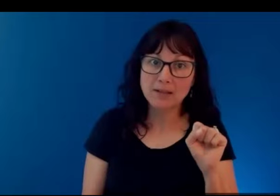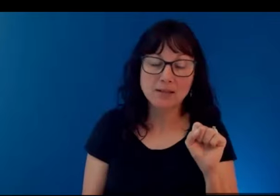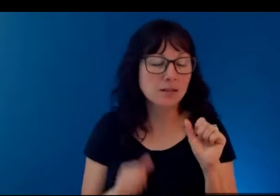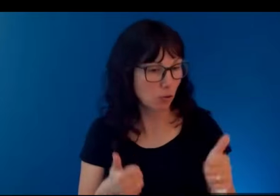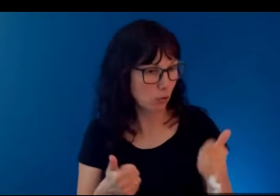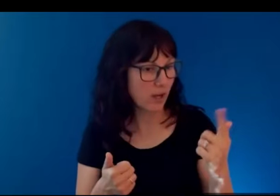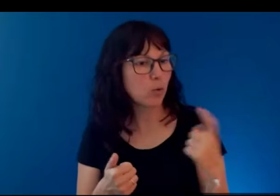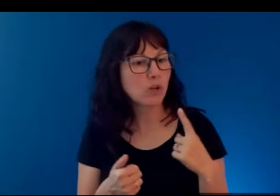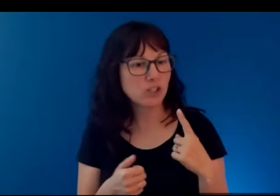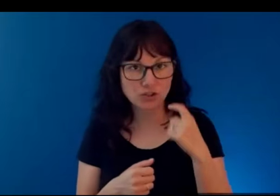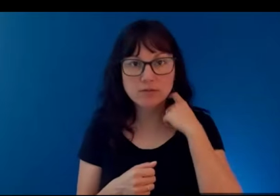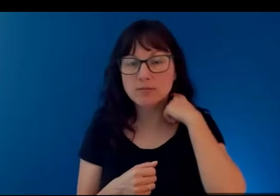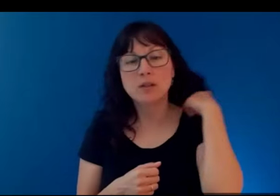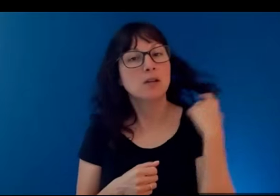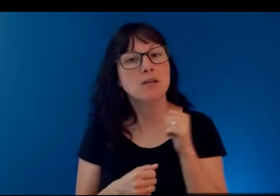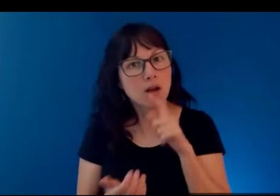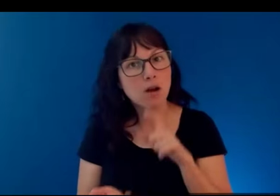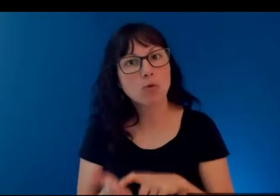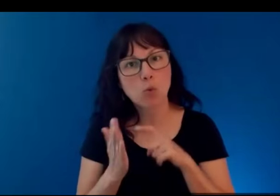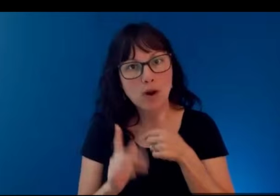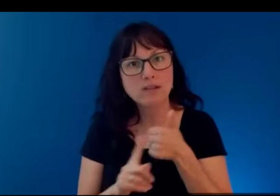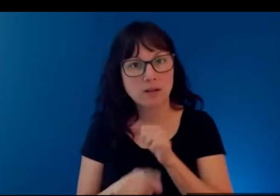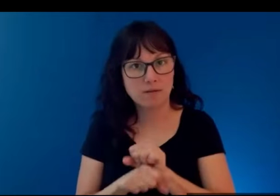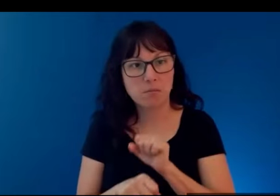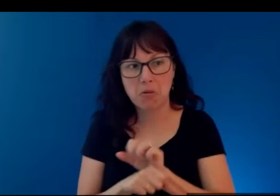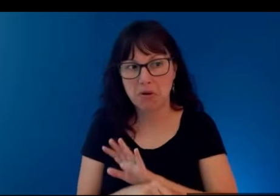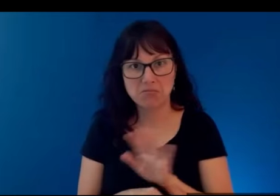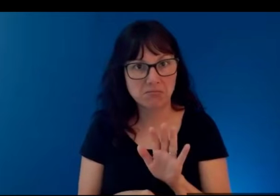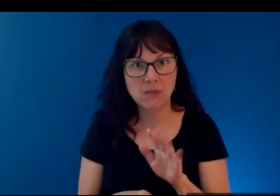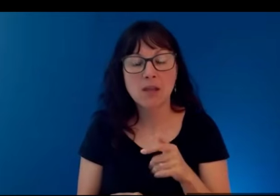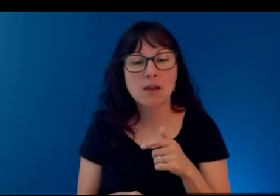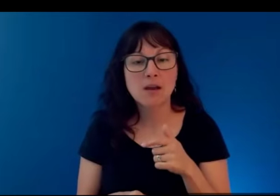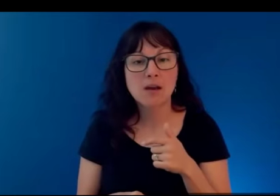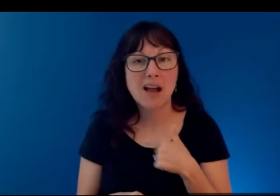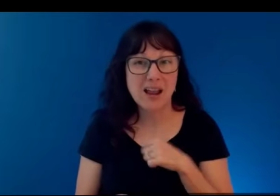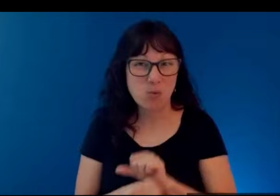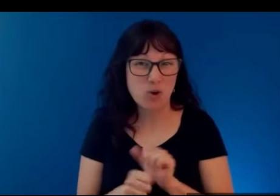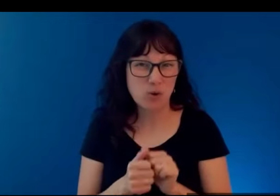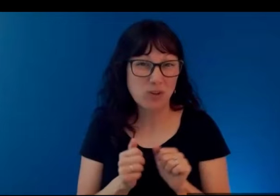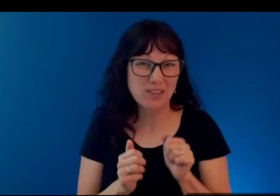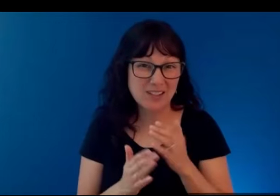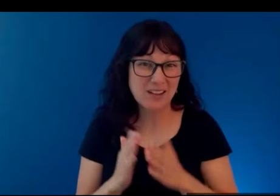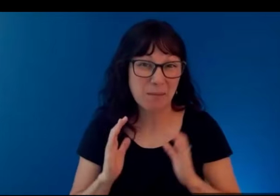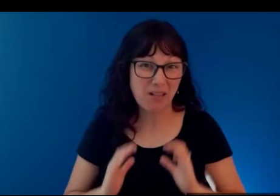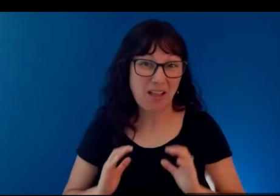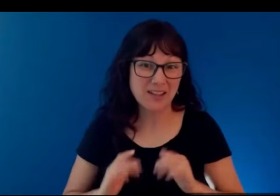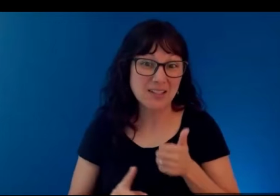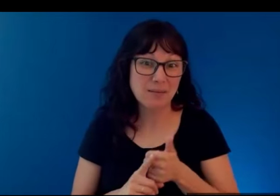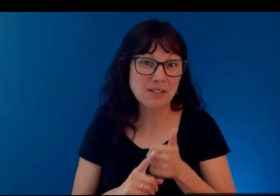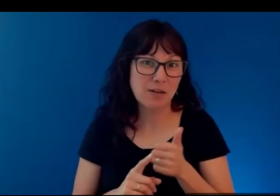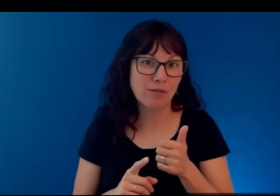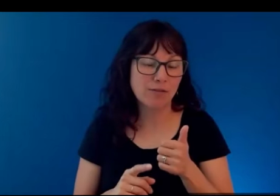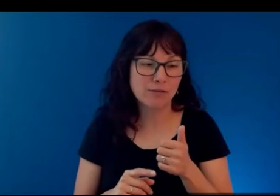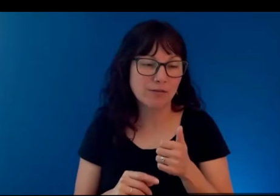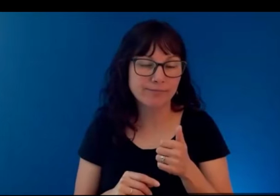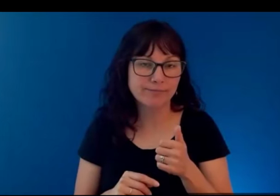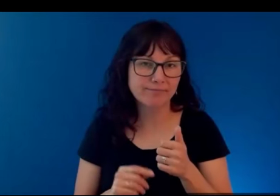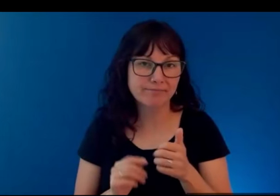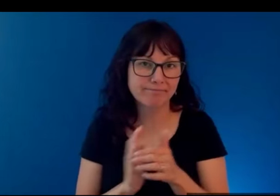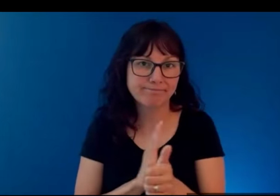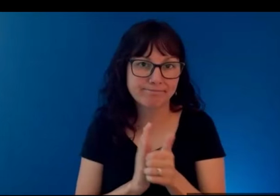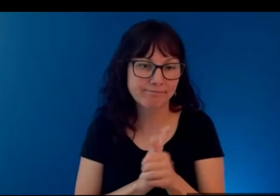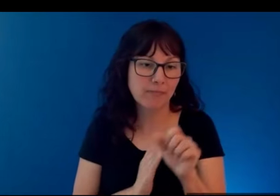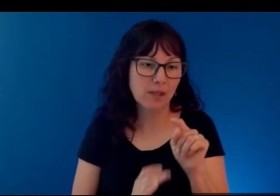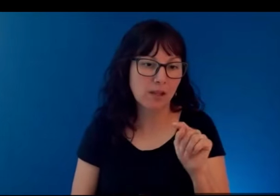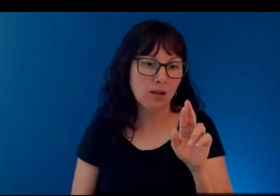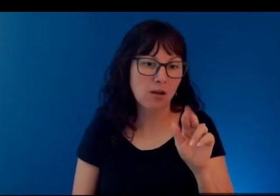Great question. You don't have to be self-employed. So I certainly have worked with some clients who were tradespeople and they had to